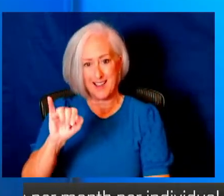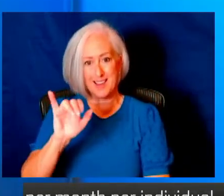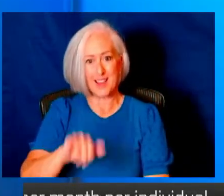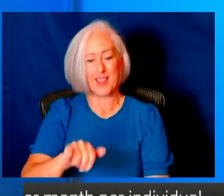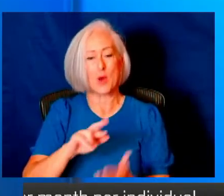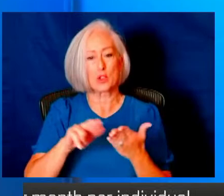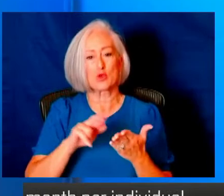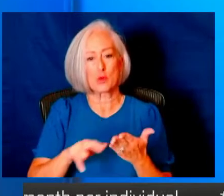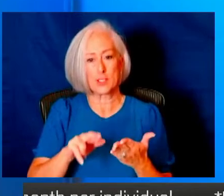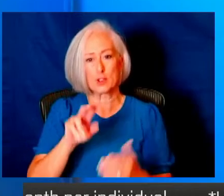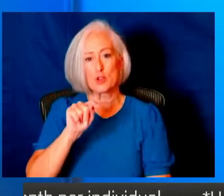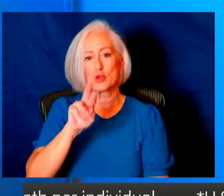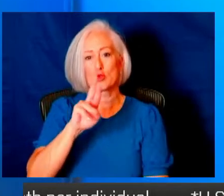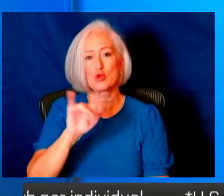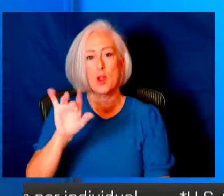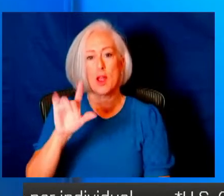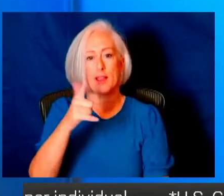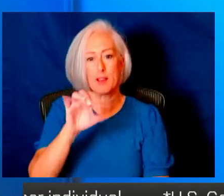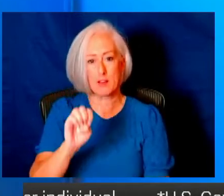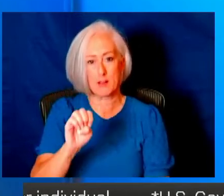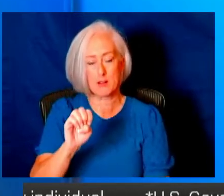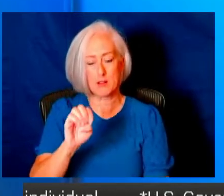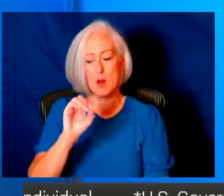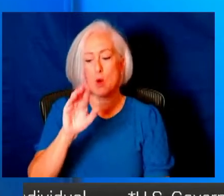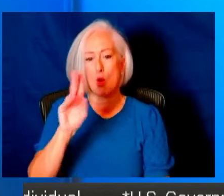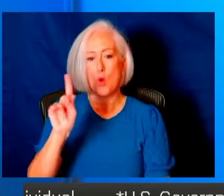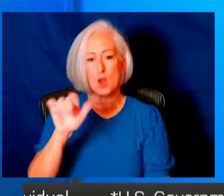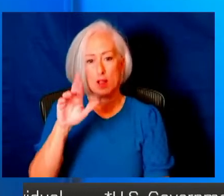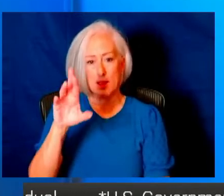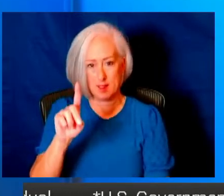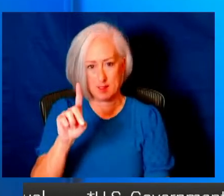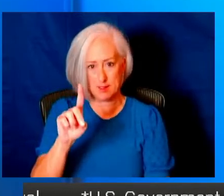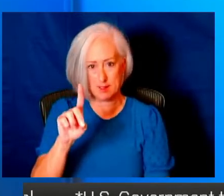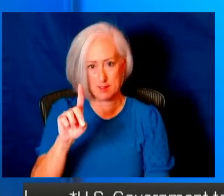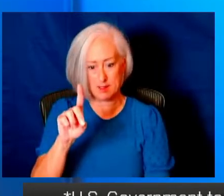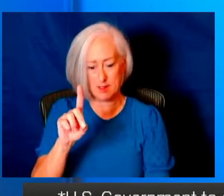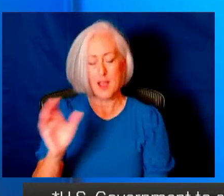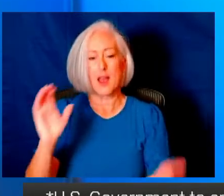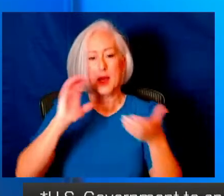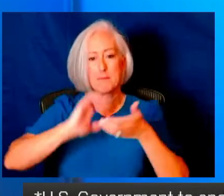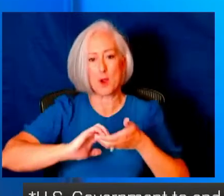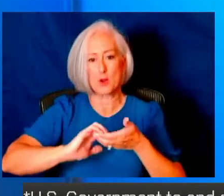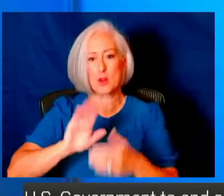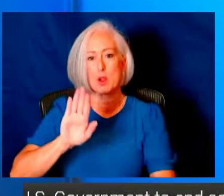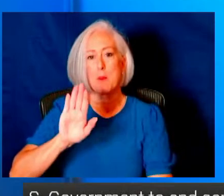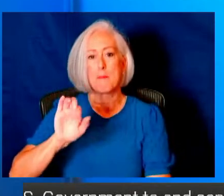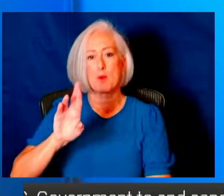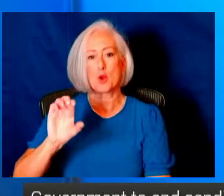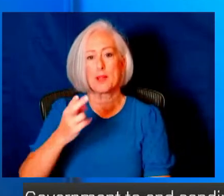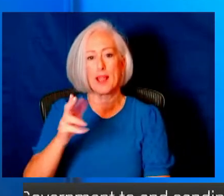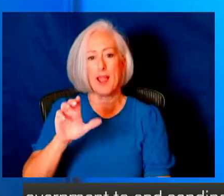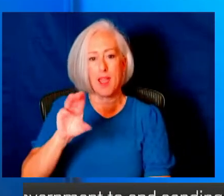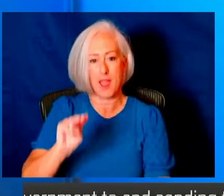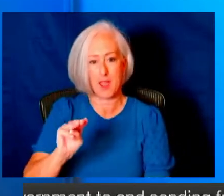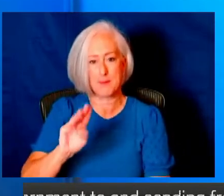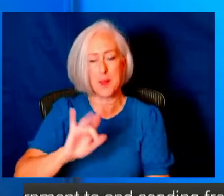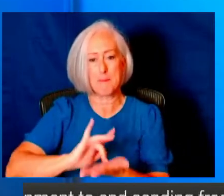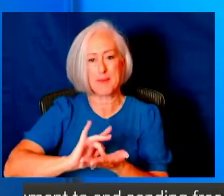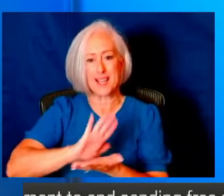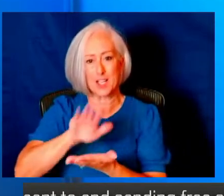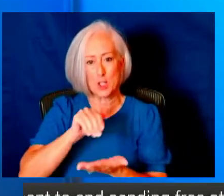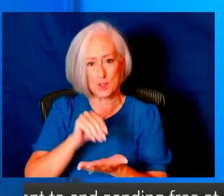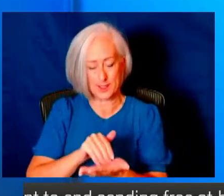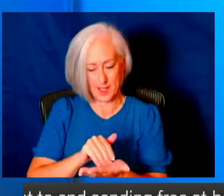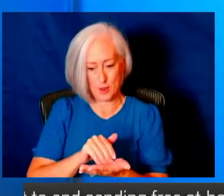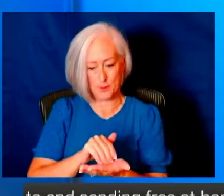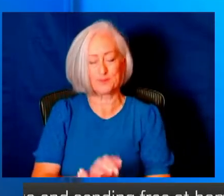Oakland. And then we also developed a partnership with Birmingham at the University of Birmingham Medical Center. And so we now